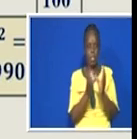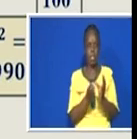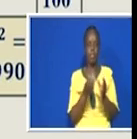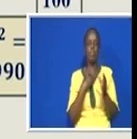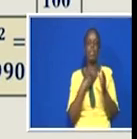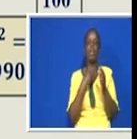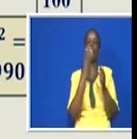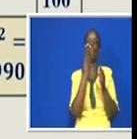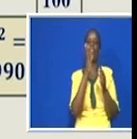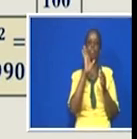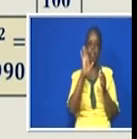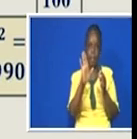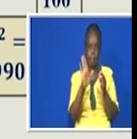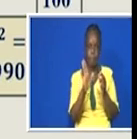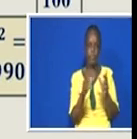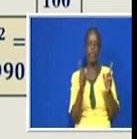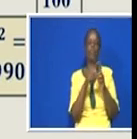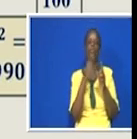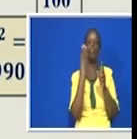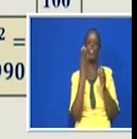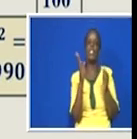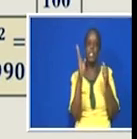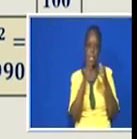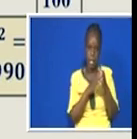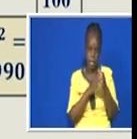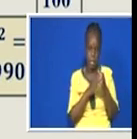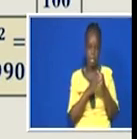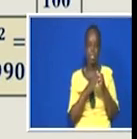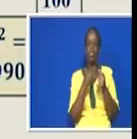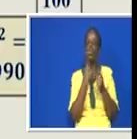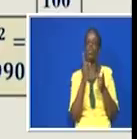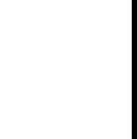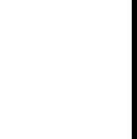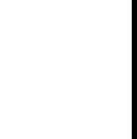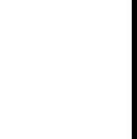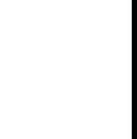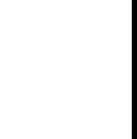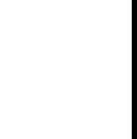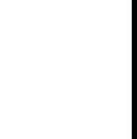have a mark of 45 to 49. So we will add the 2 marks